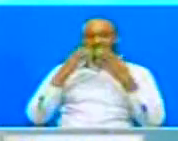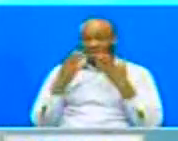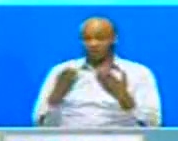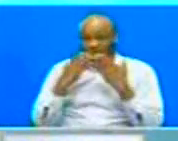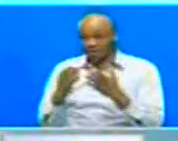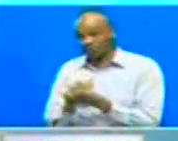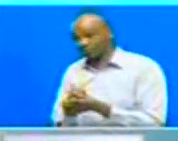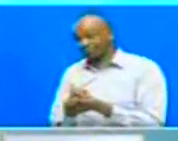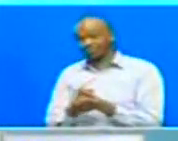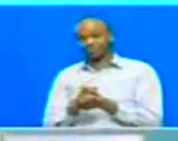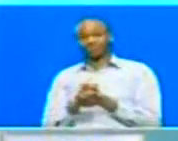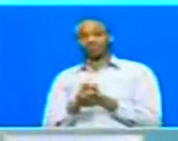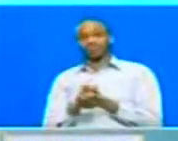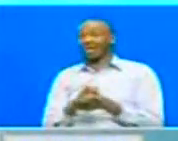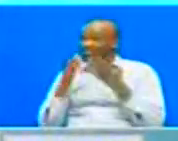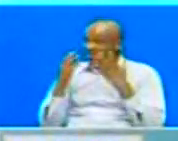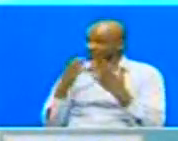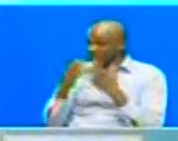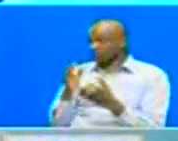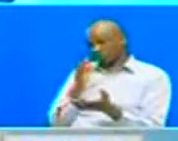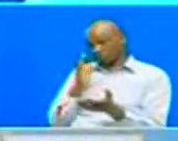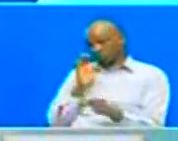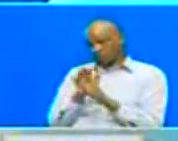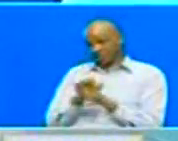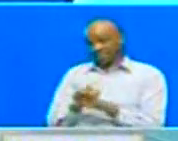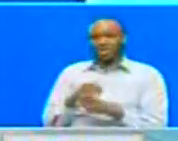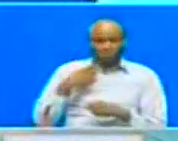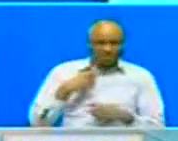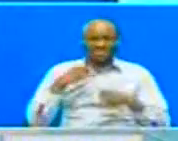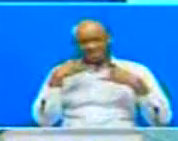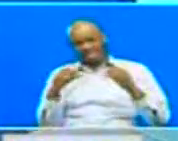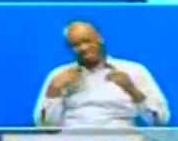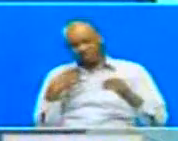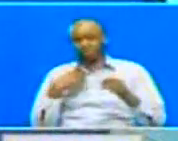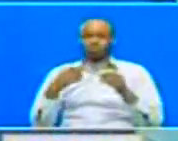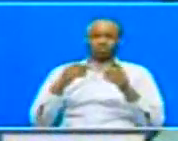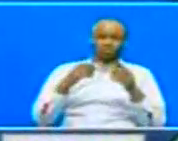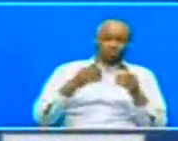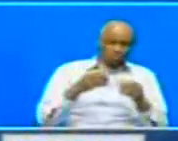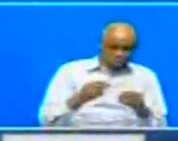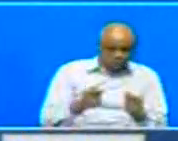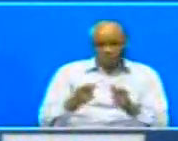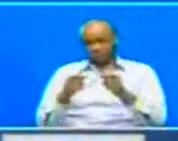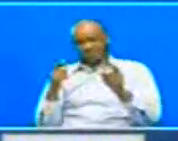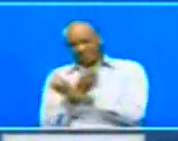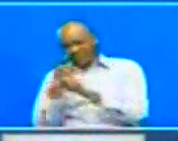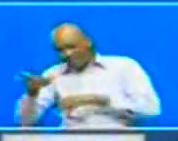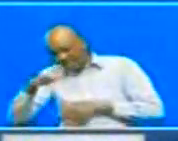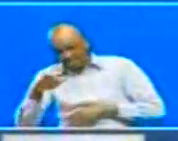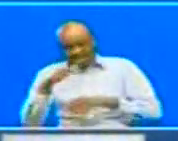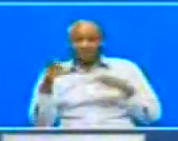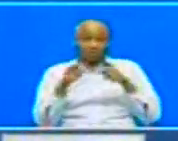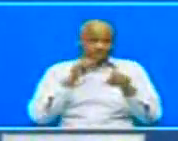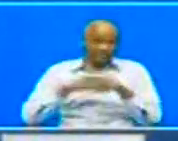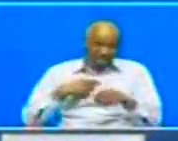gentlemen, for this discussion tonight. I believe we've tried to cover as much ground as is possible within the short